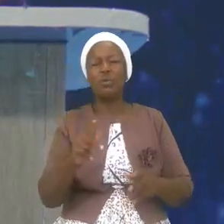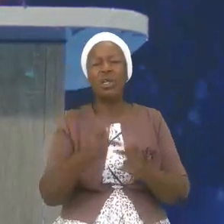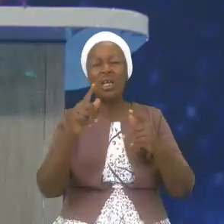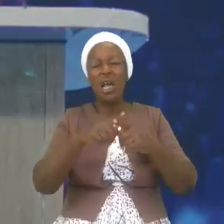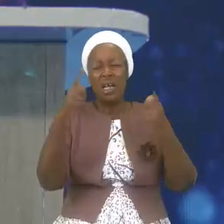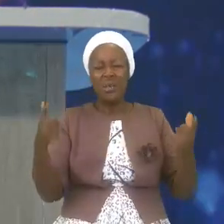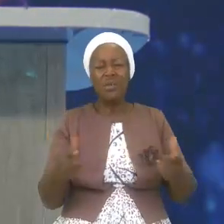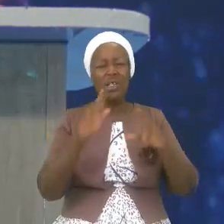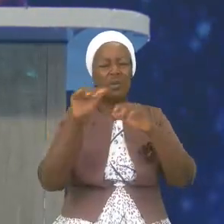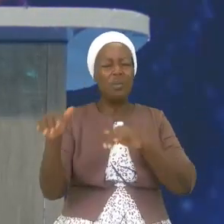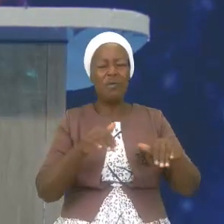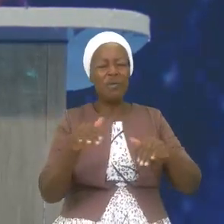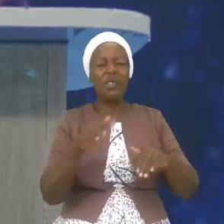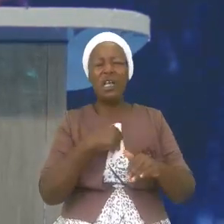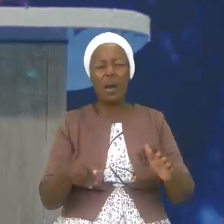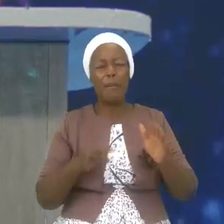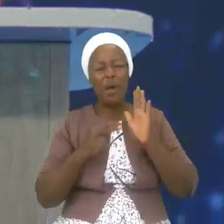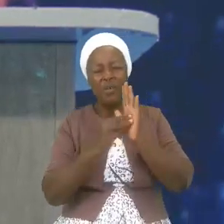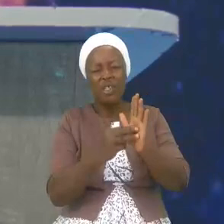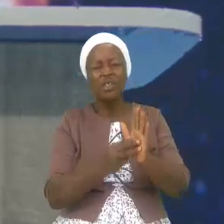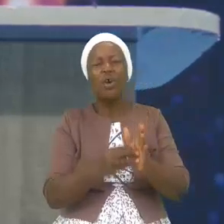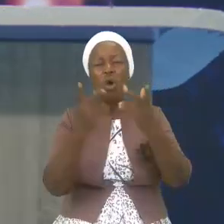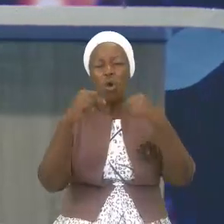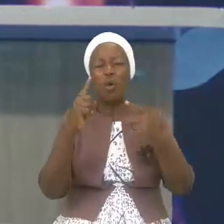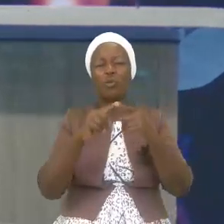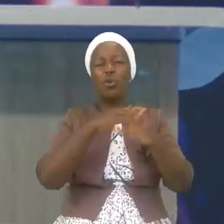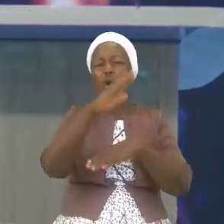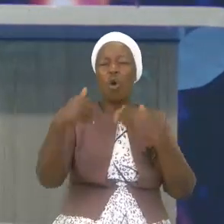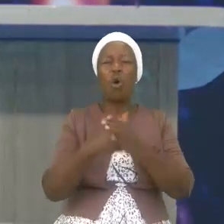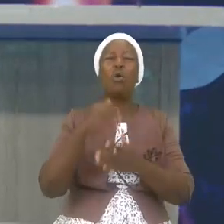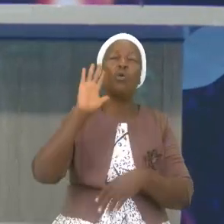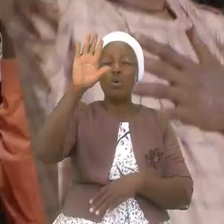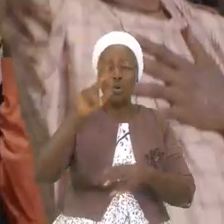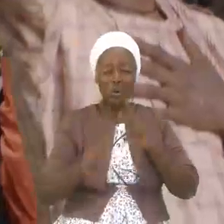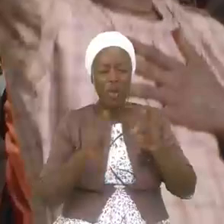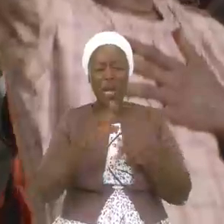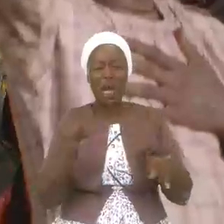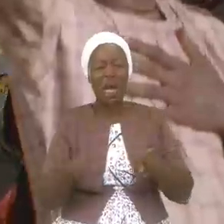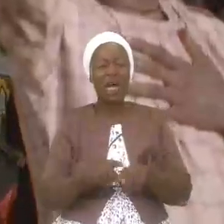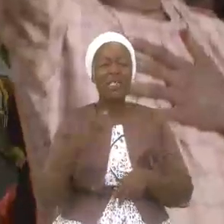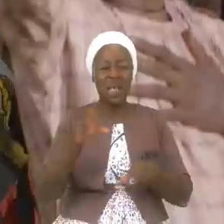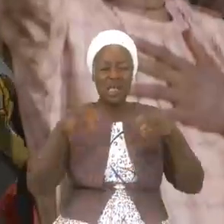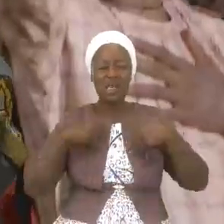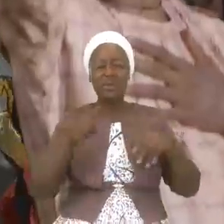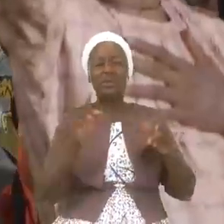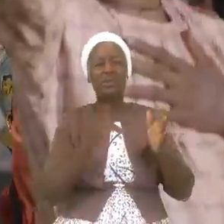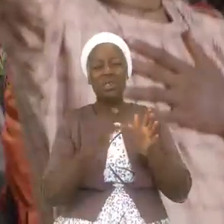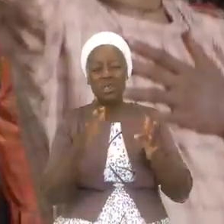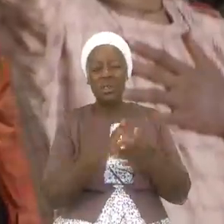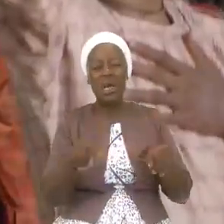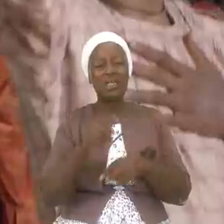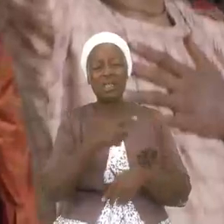as they own Jesus and their Lord. Heal them in Jesus' name.